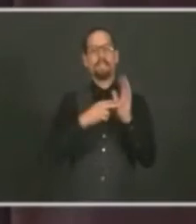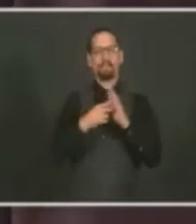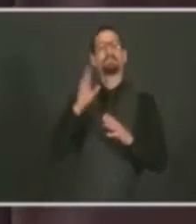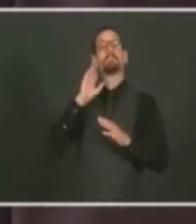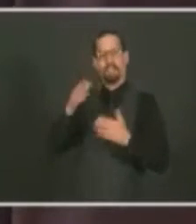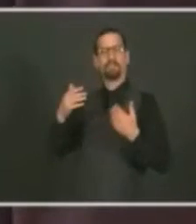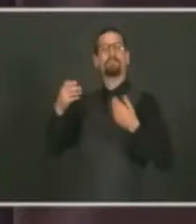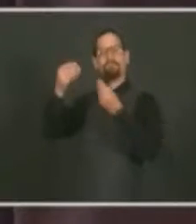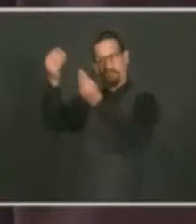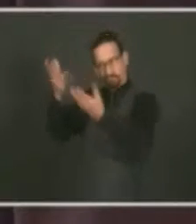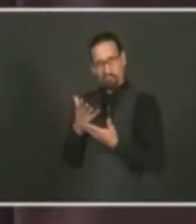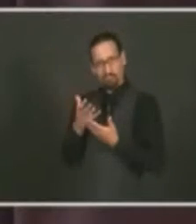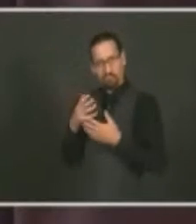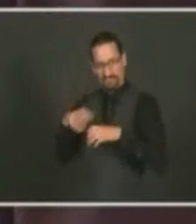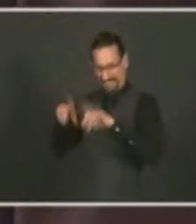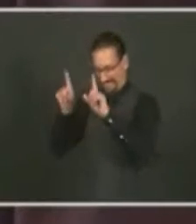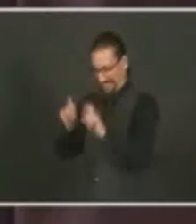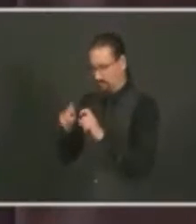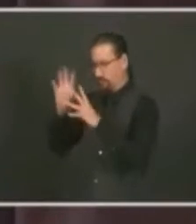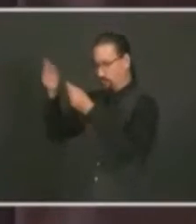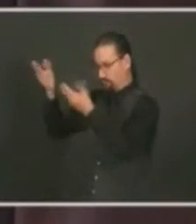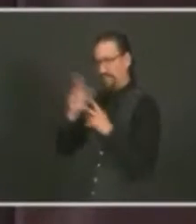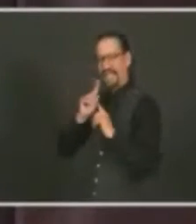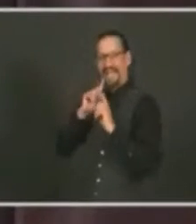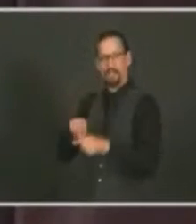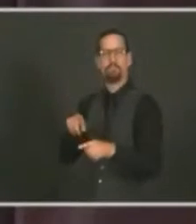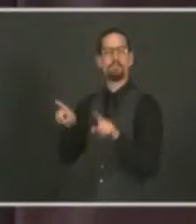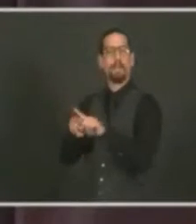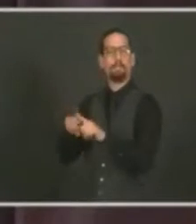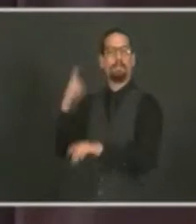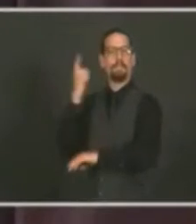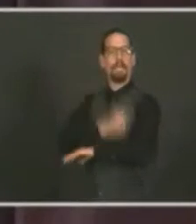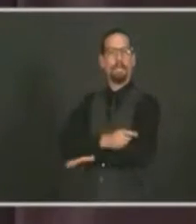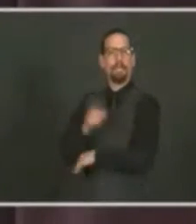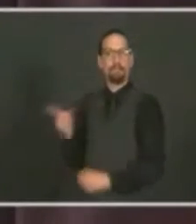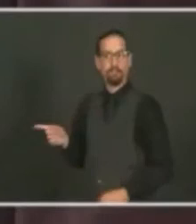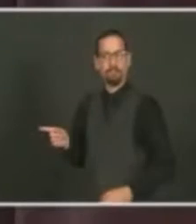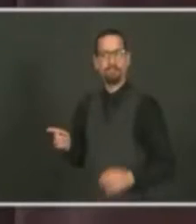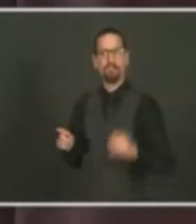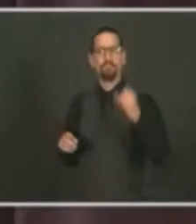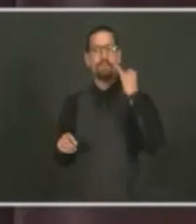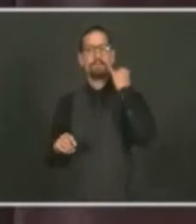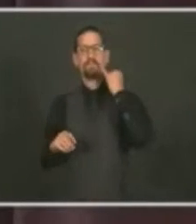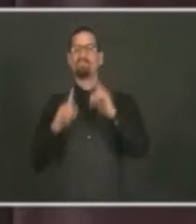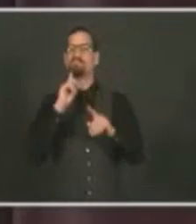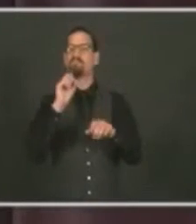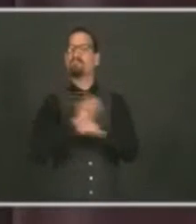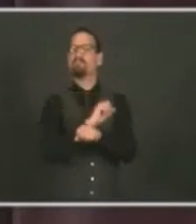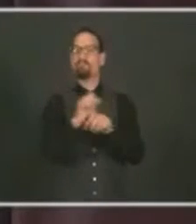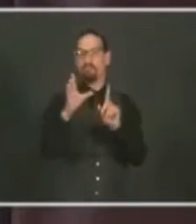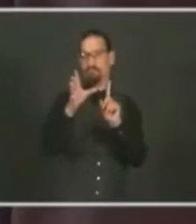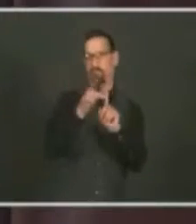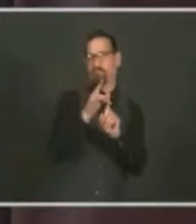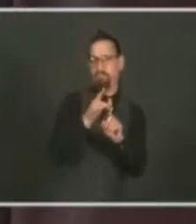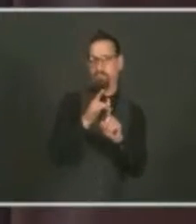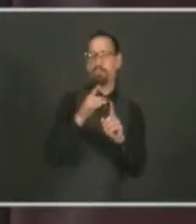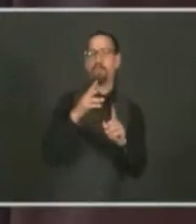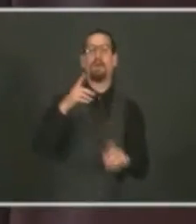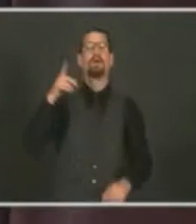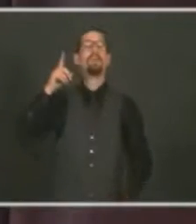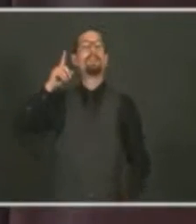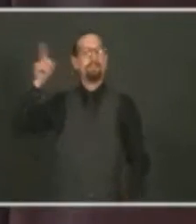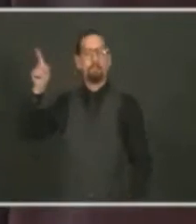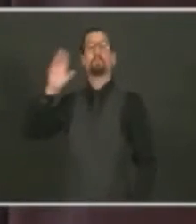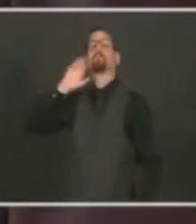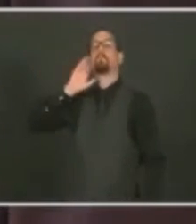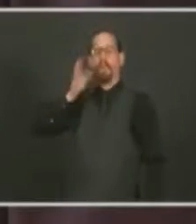If you aren't sick, you have to wait a couple of days to get your results. If you're positive, you're going to get a phone call.